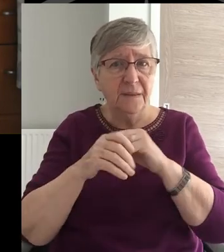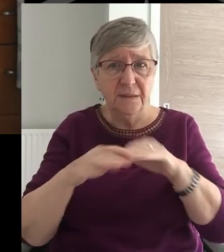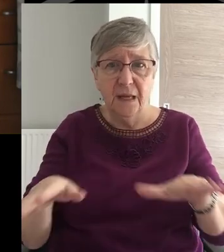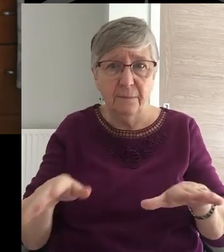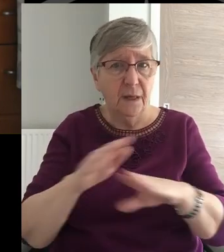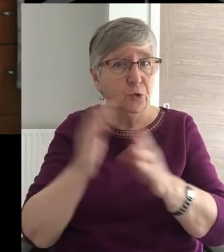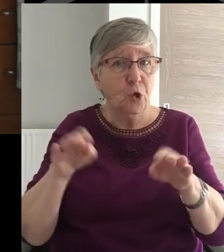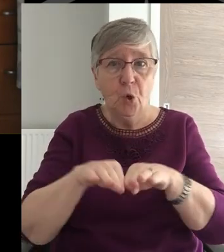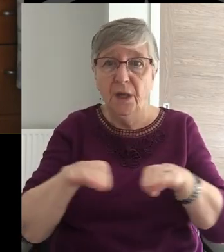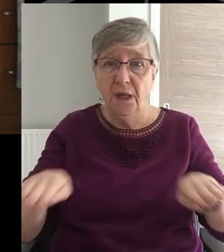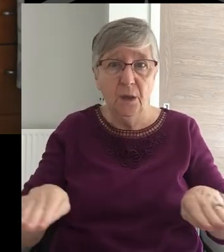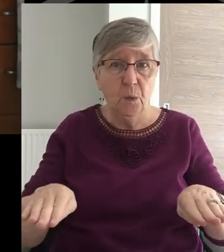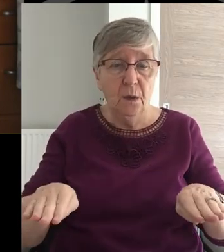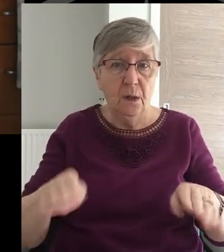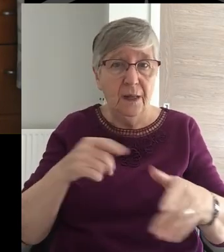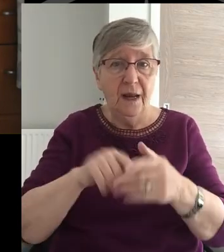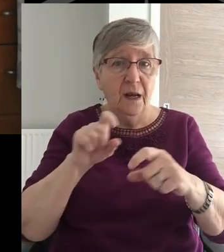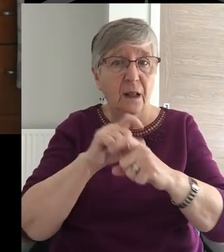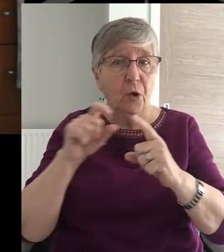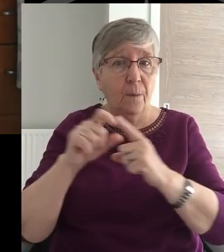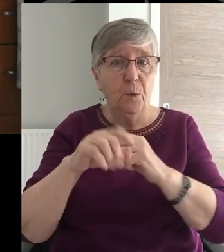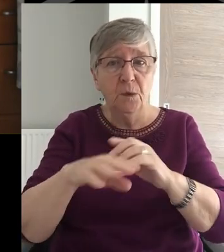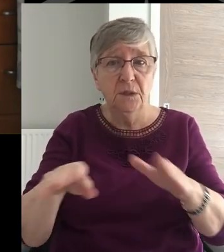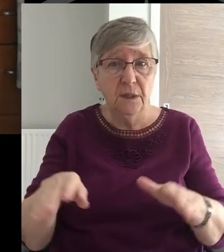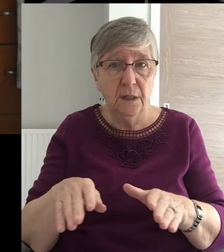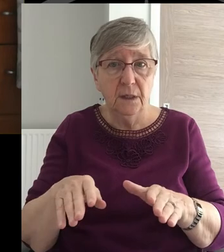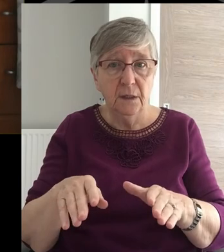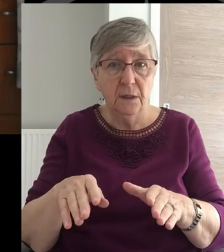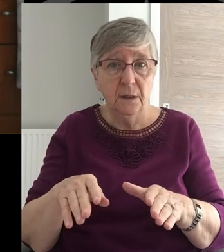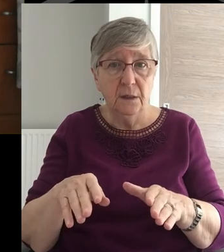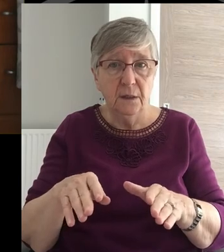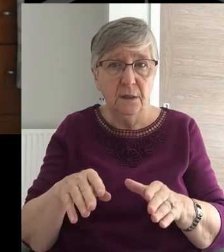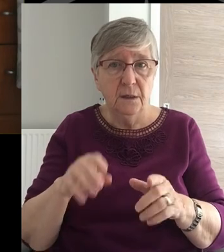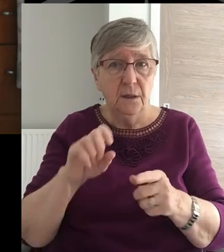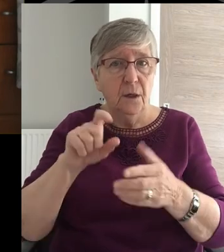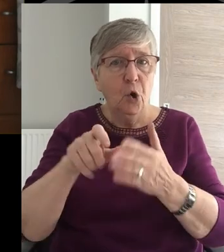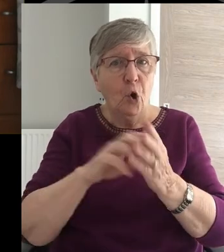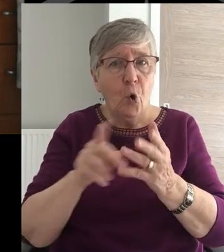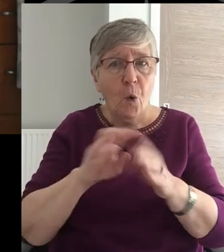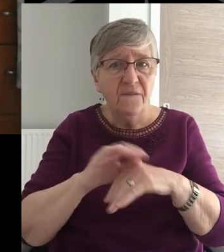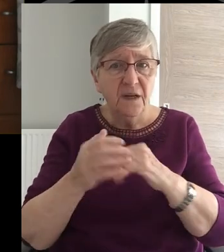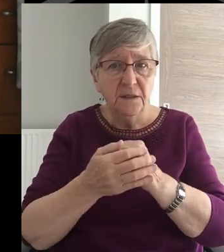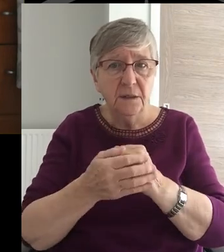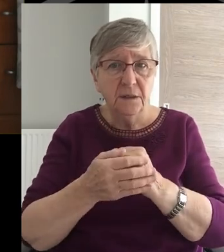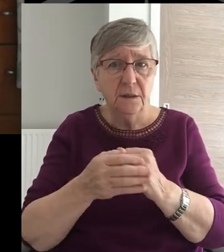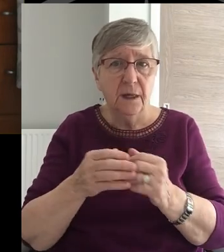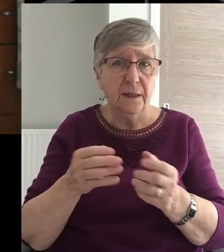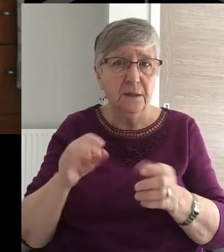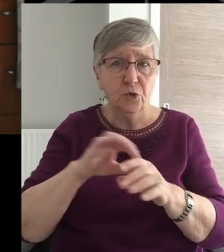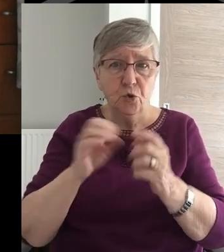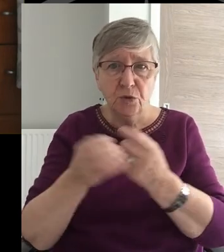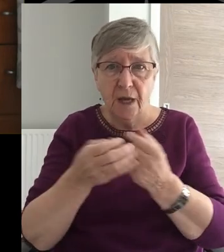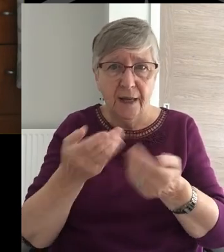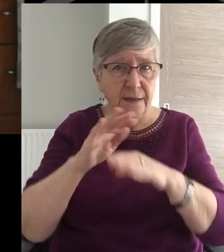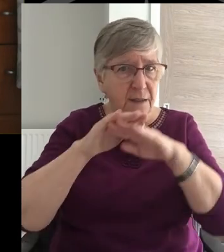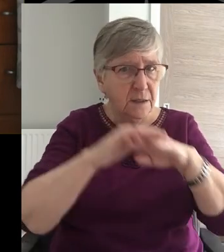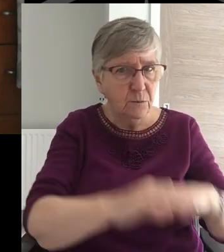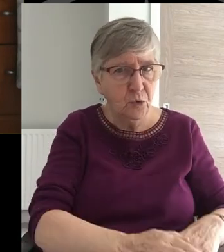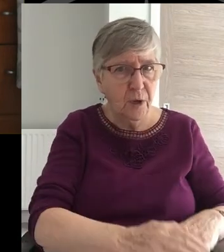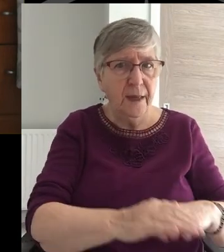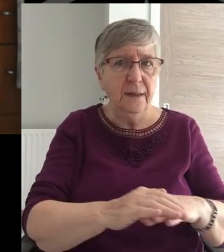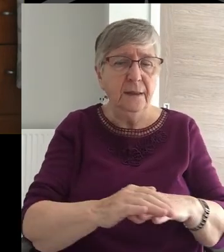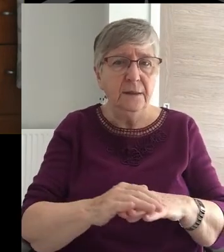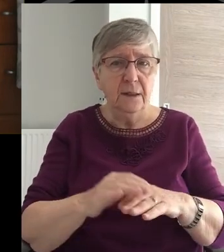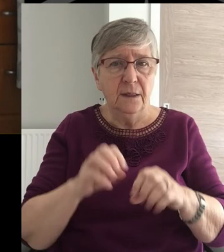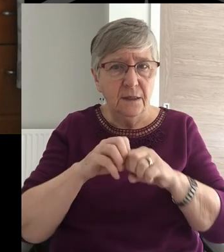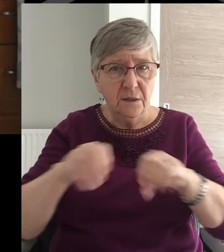equally across our communities. The effects of COVID and society having to deal with suppressing the spread of the virus